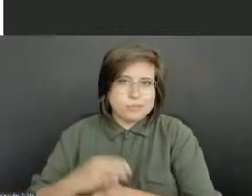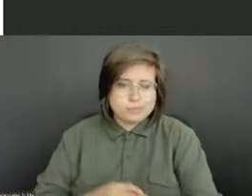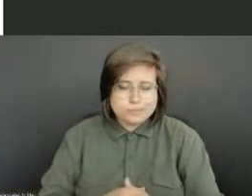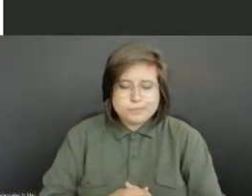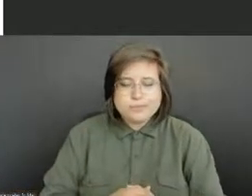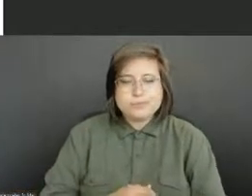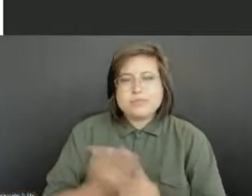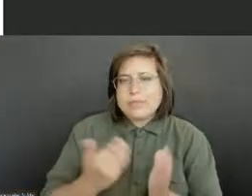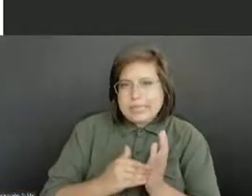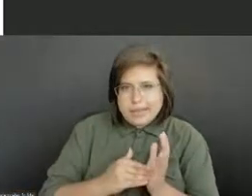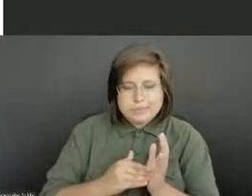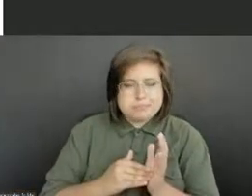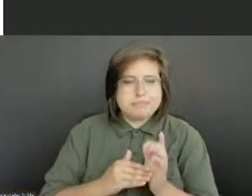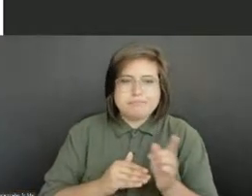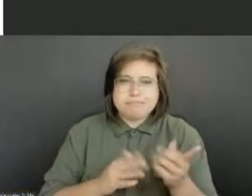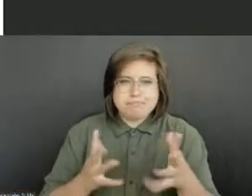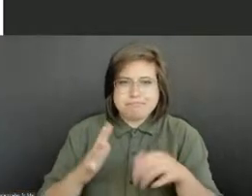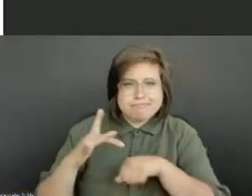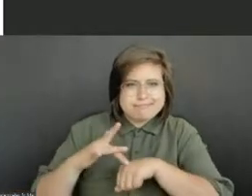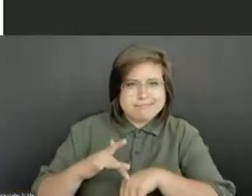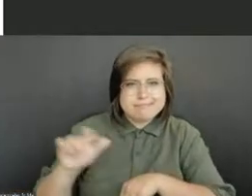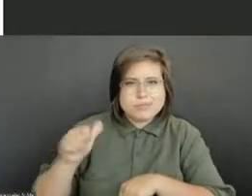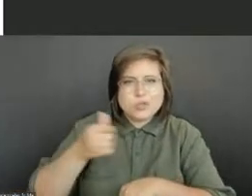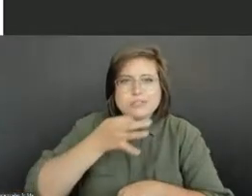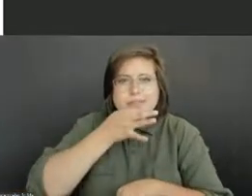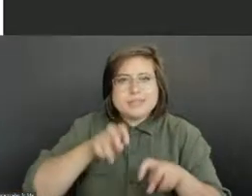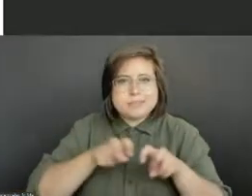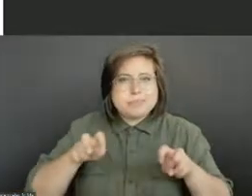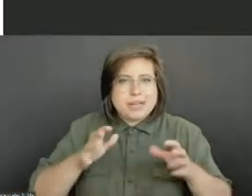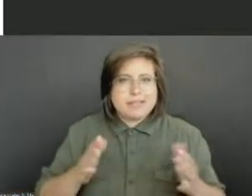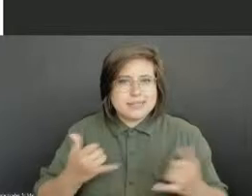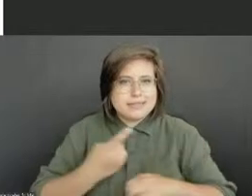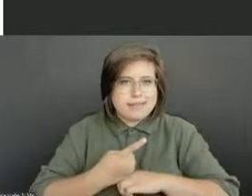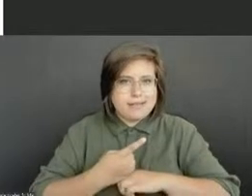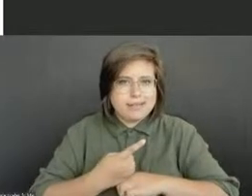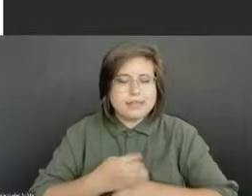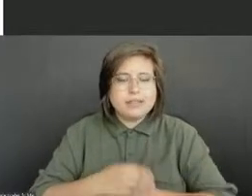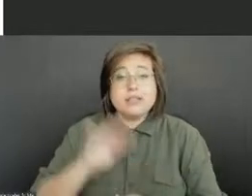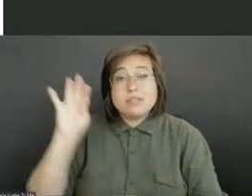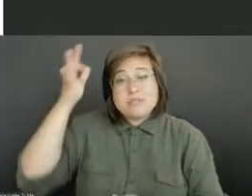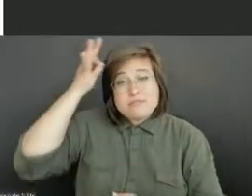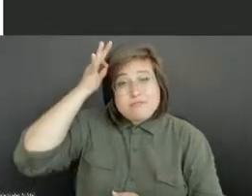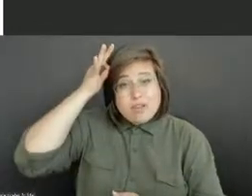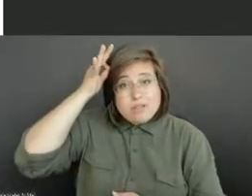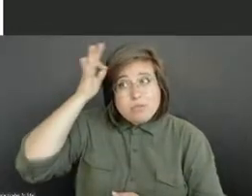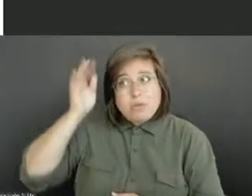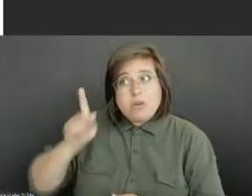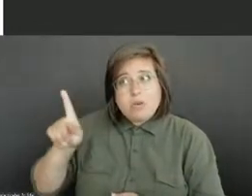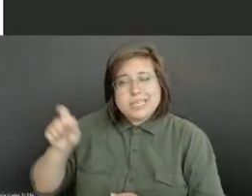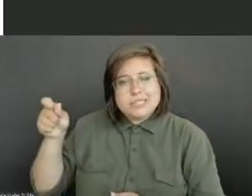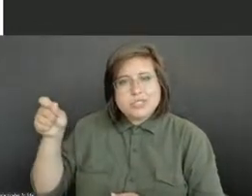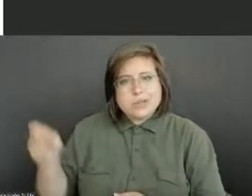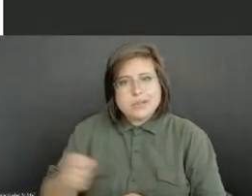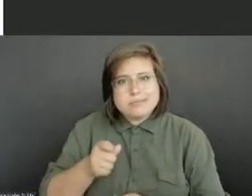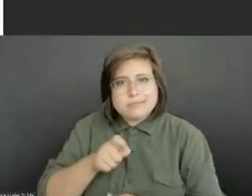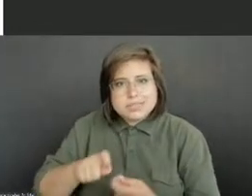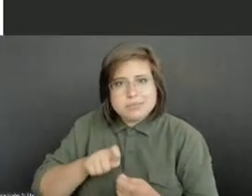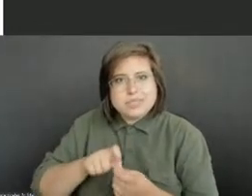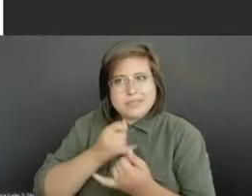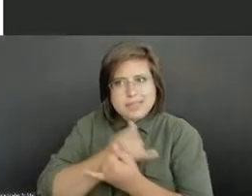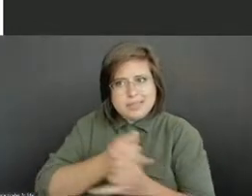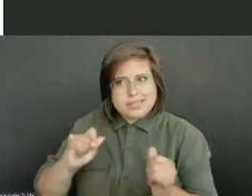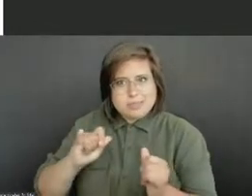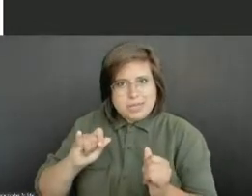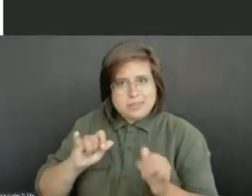again, this echoes something we heard from our expert panelists earlier today, the federal government should appoint an independent blue ribbon panel to